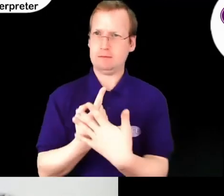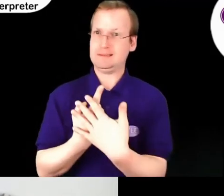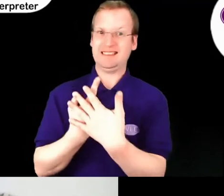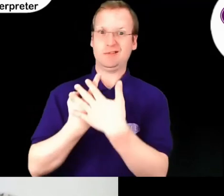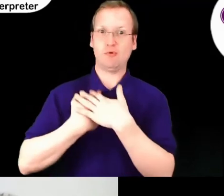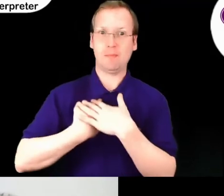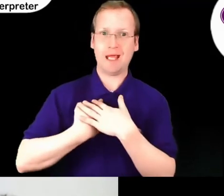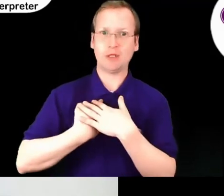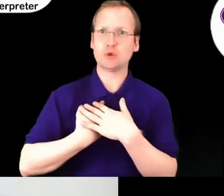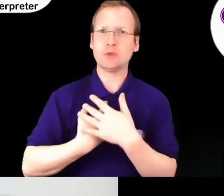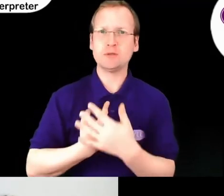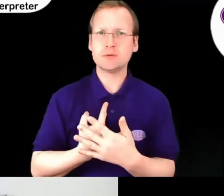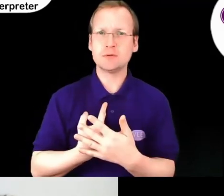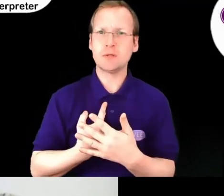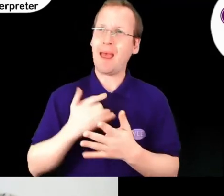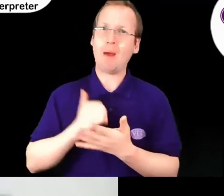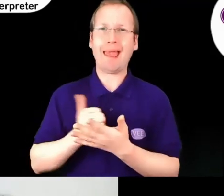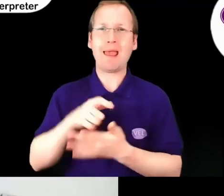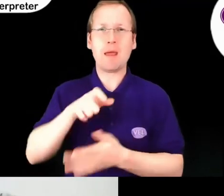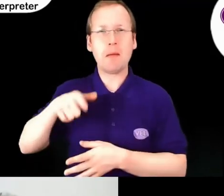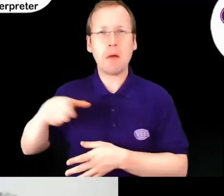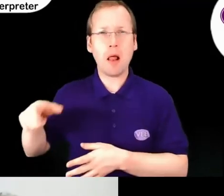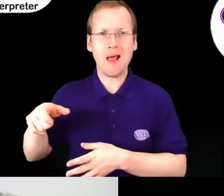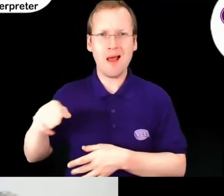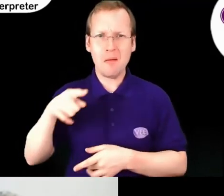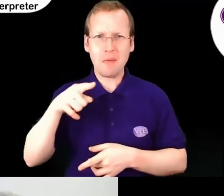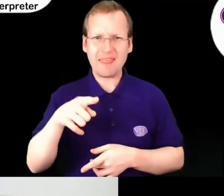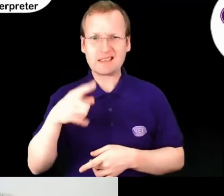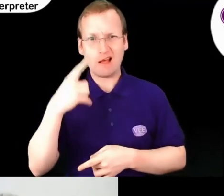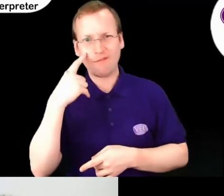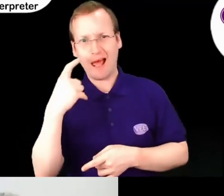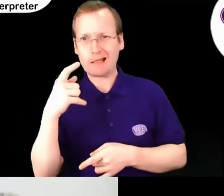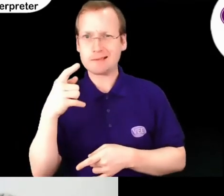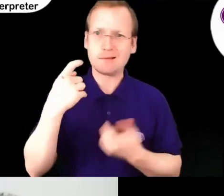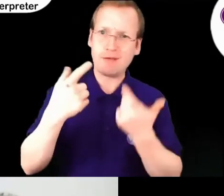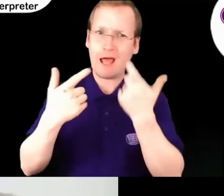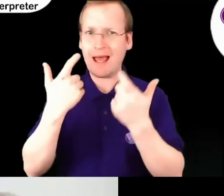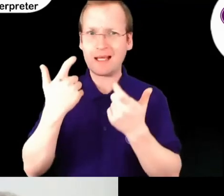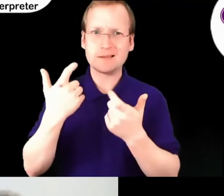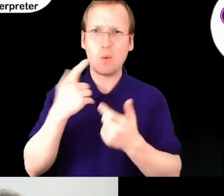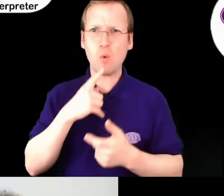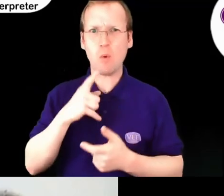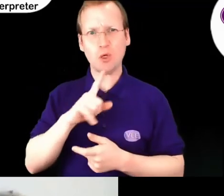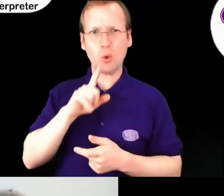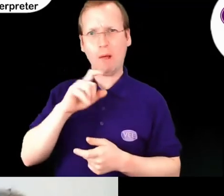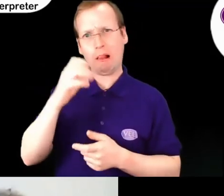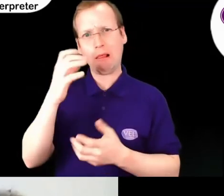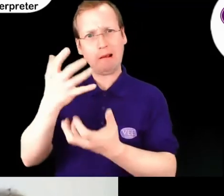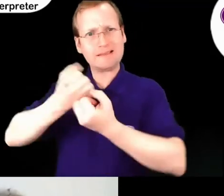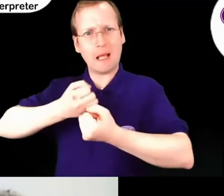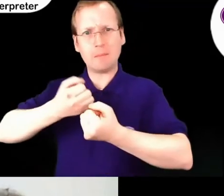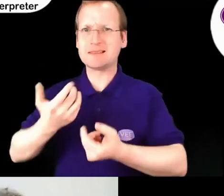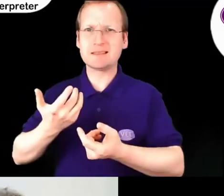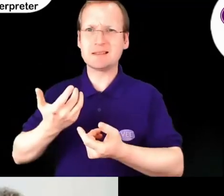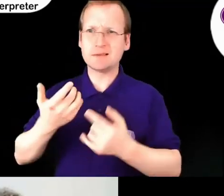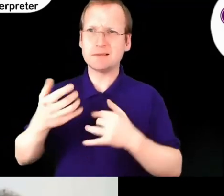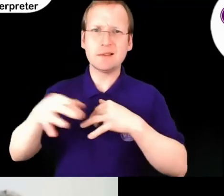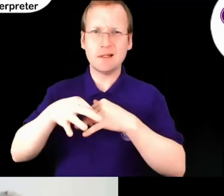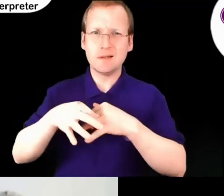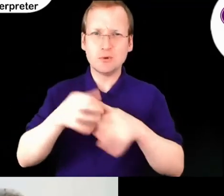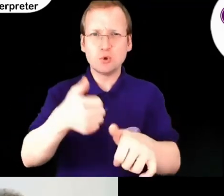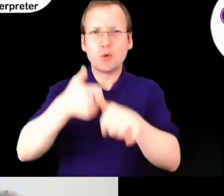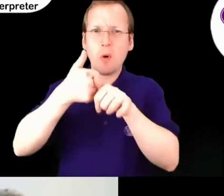discrimination against gay people. But this was almost a blasphemy against women, that women were there partly to support